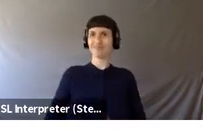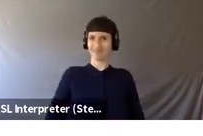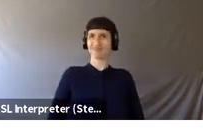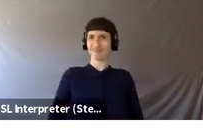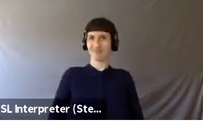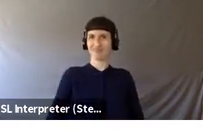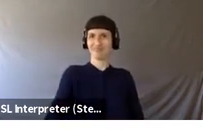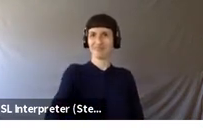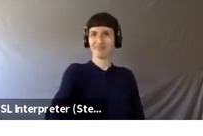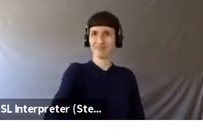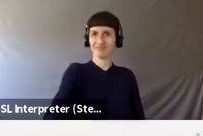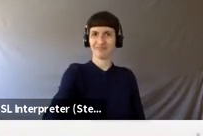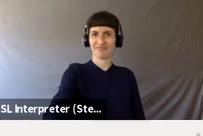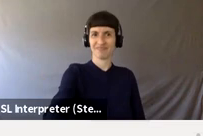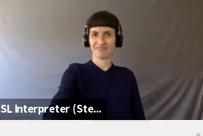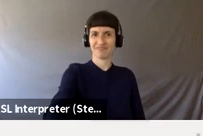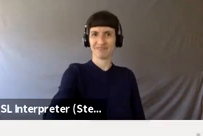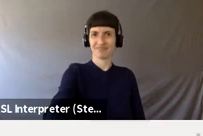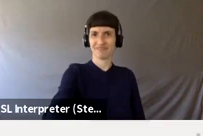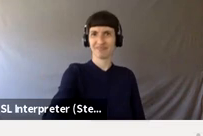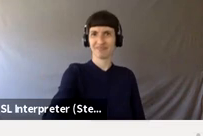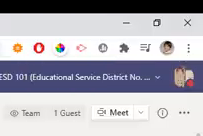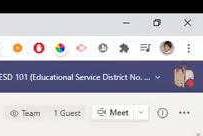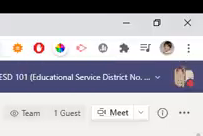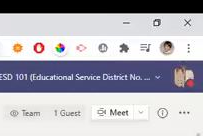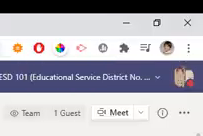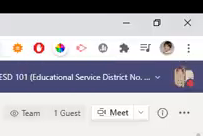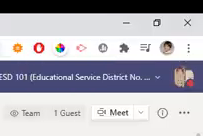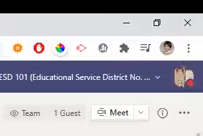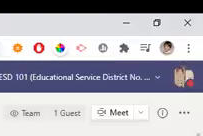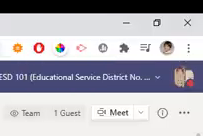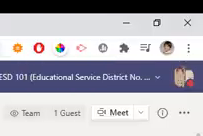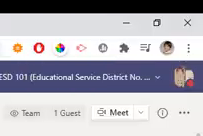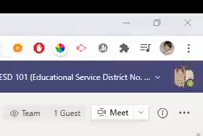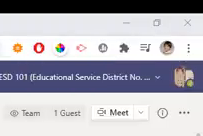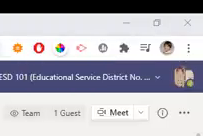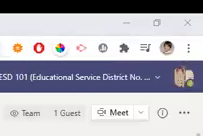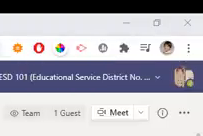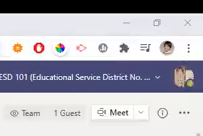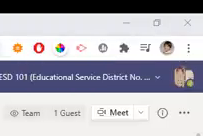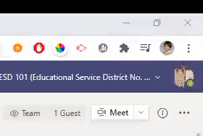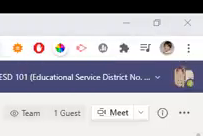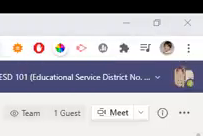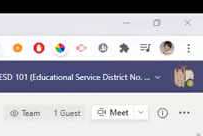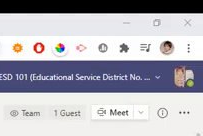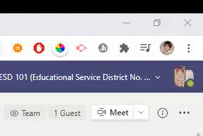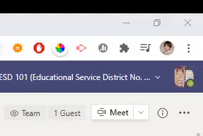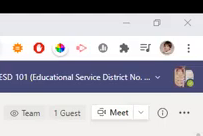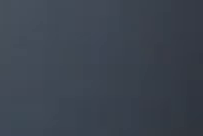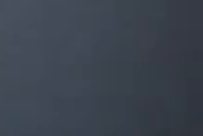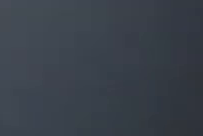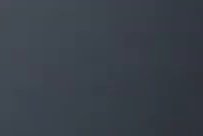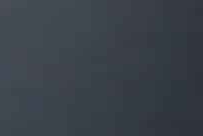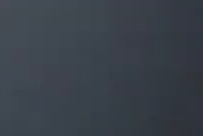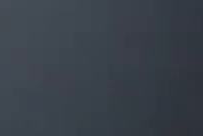that, Christina, did you want to share your Teams? I've got my Teams space here, and you had a couple things that you learned from last